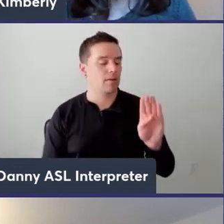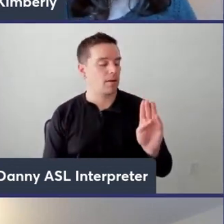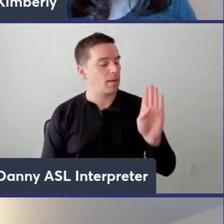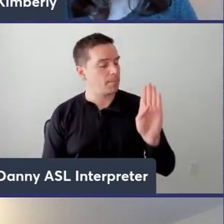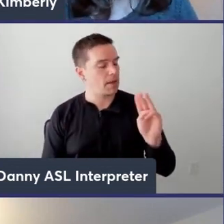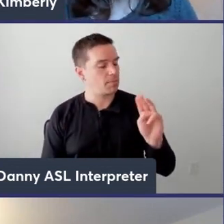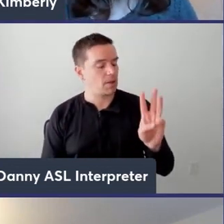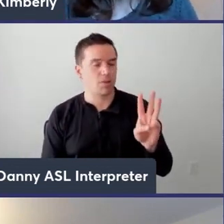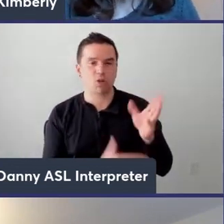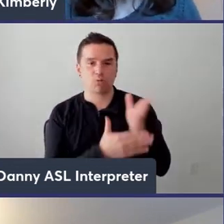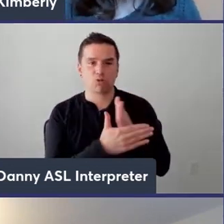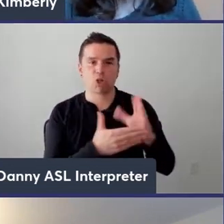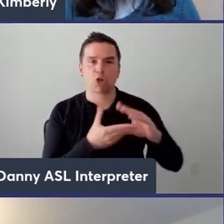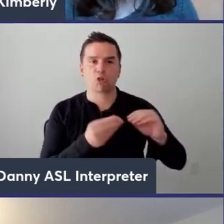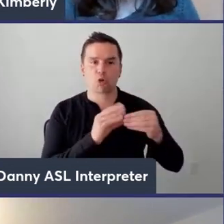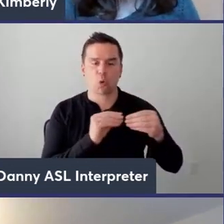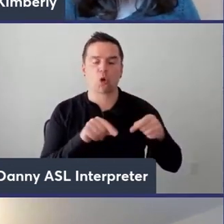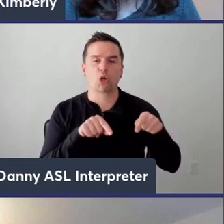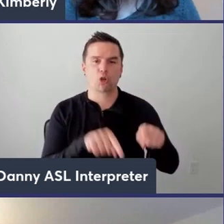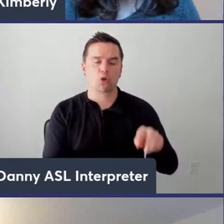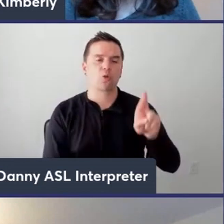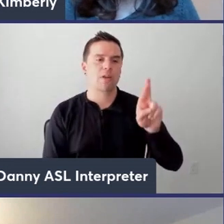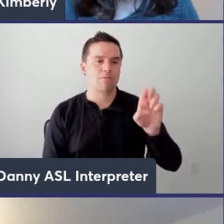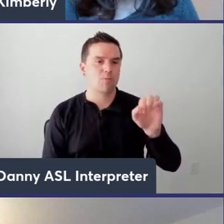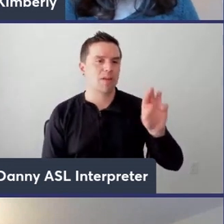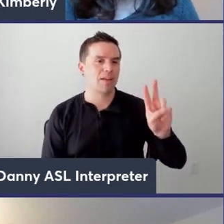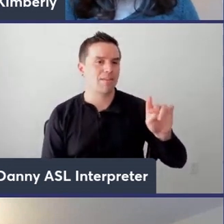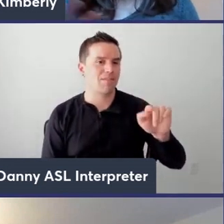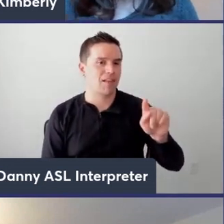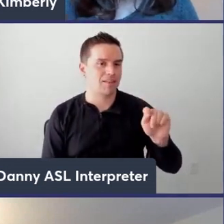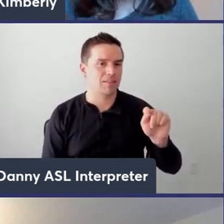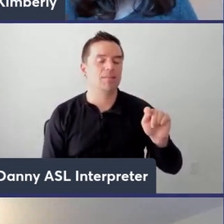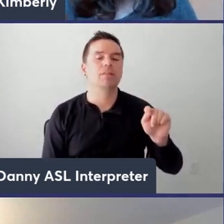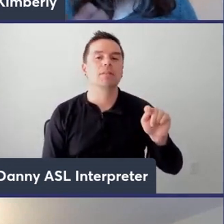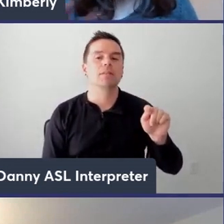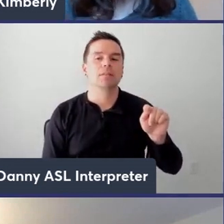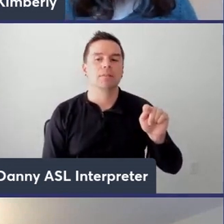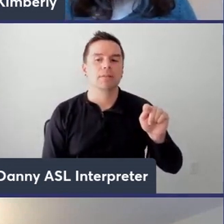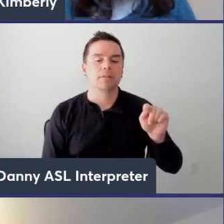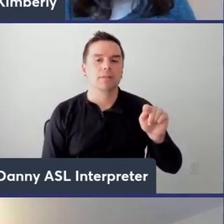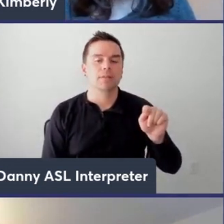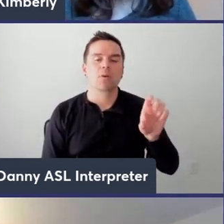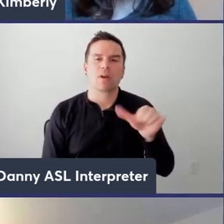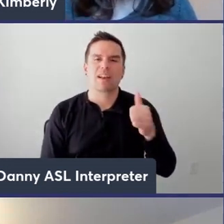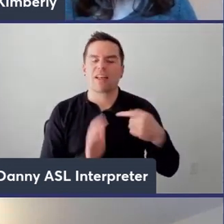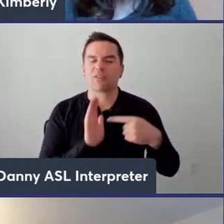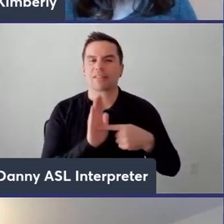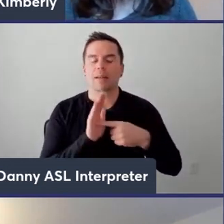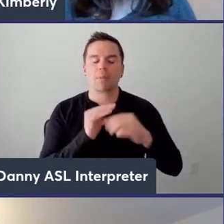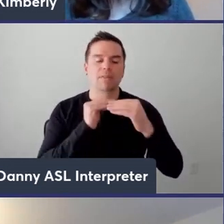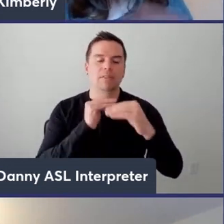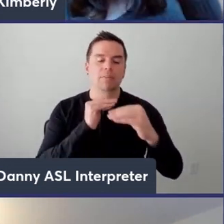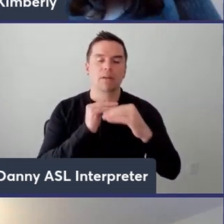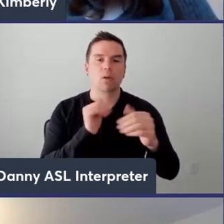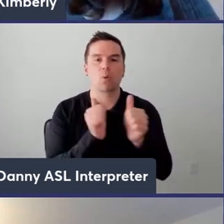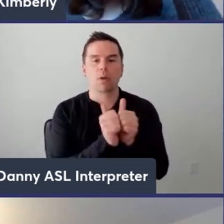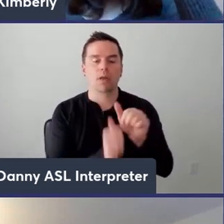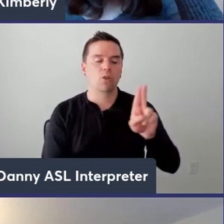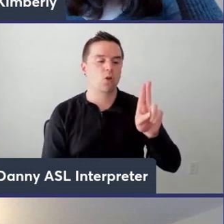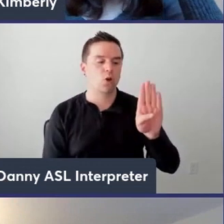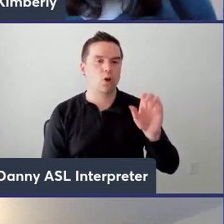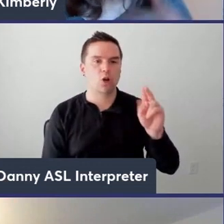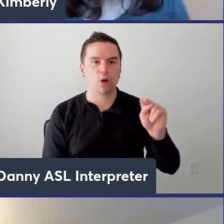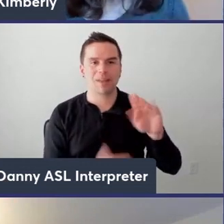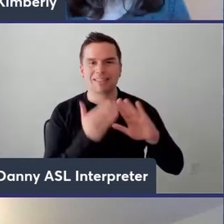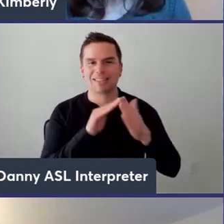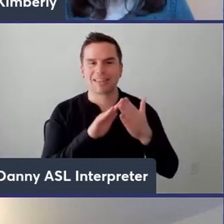and just wanted to give another example of thinking about sustainability, particularly in urban areas and urban cities, to help